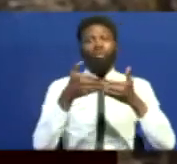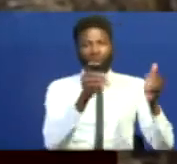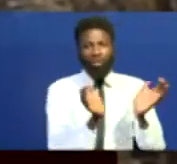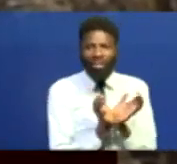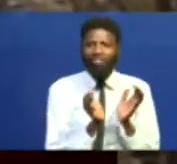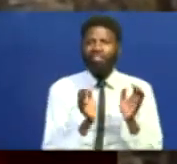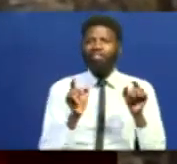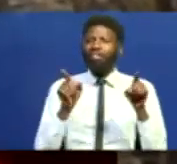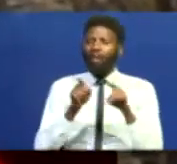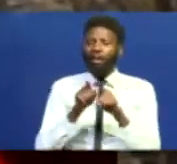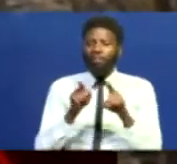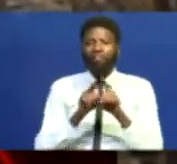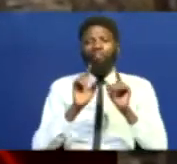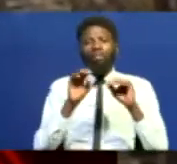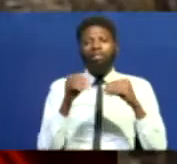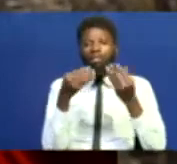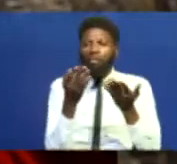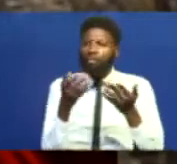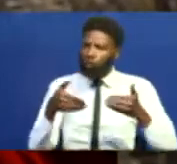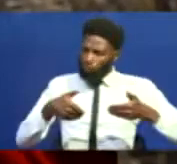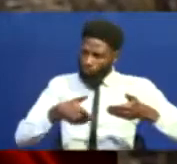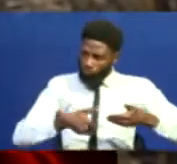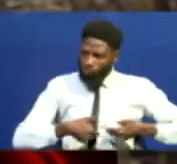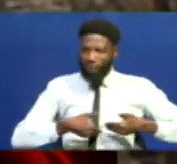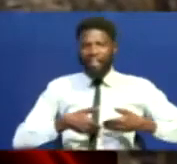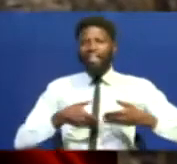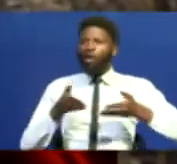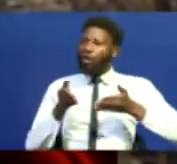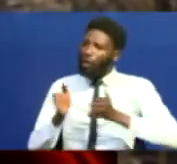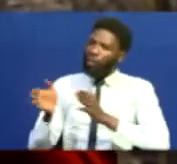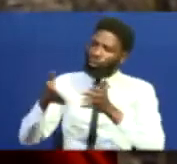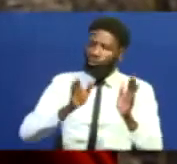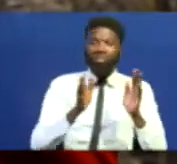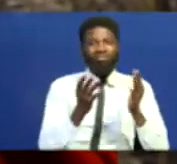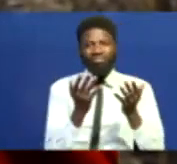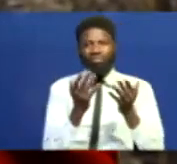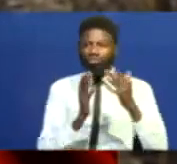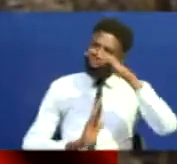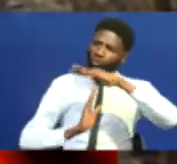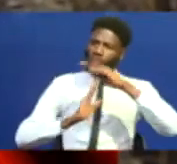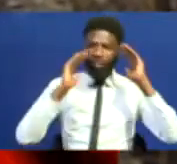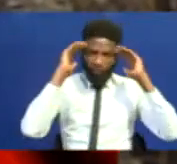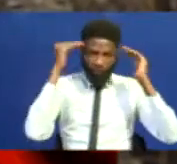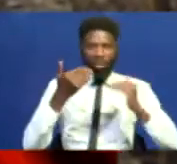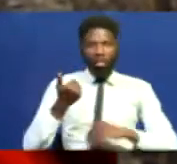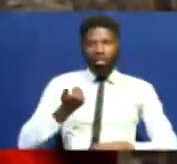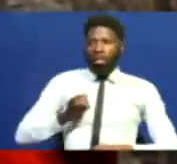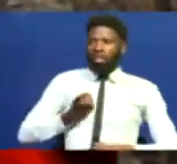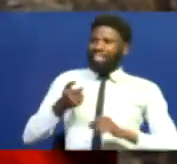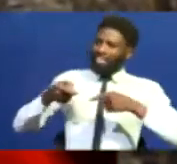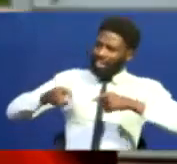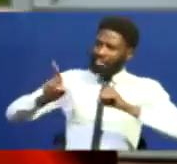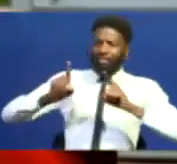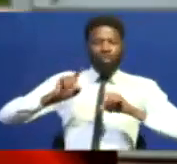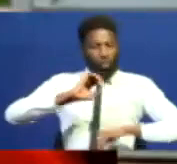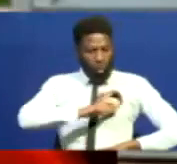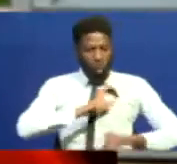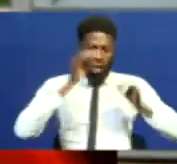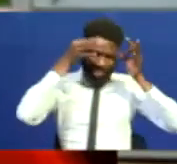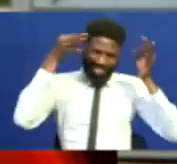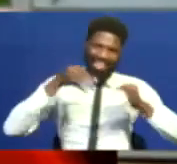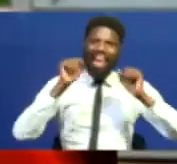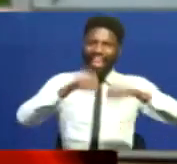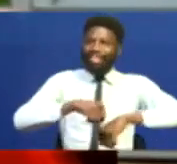also just giving an opportunity for the youth, for the girls, so that they can also make their own decisions. We